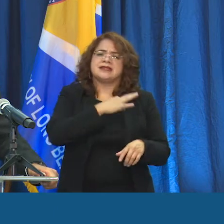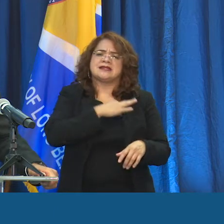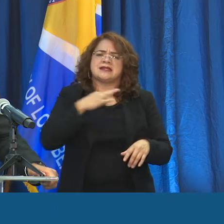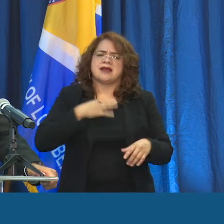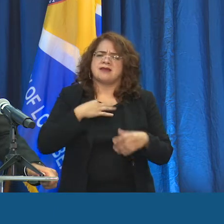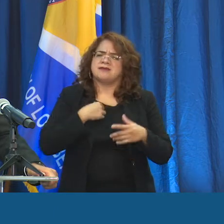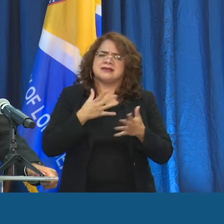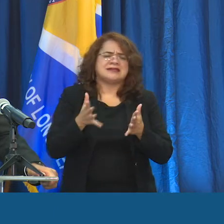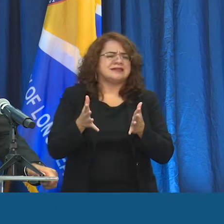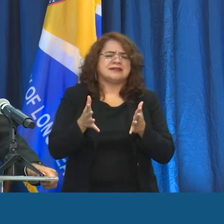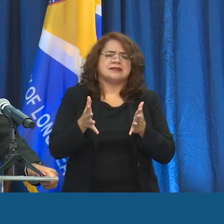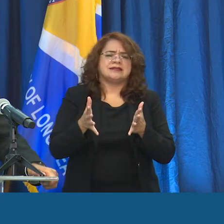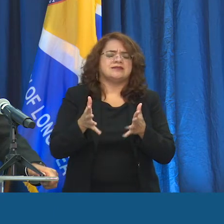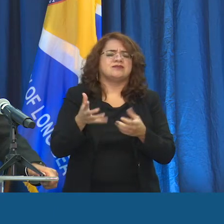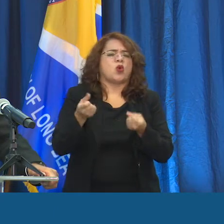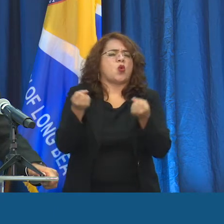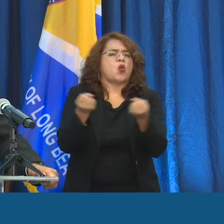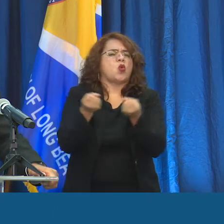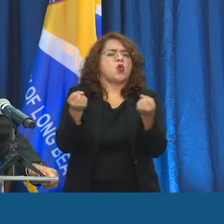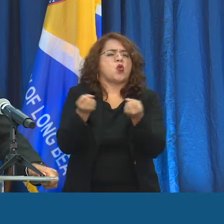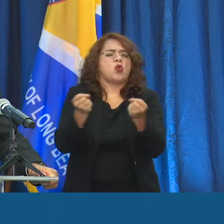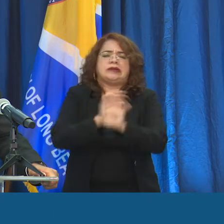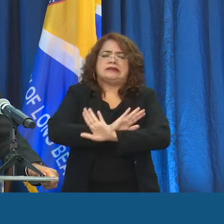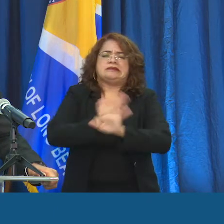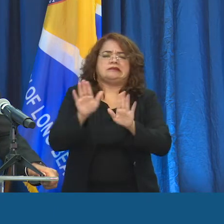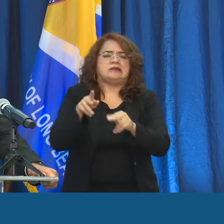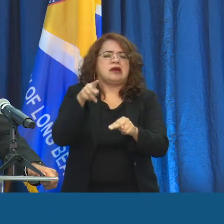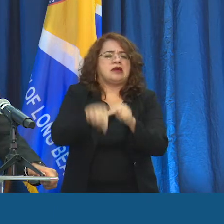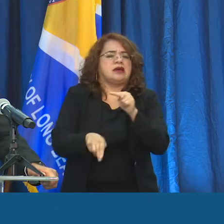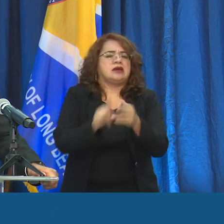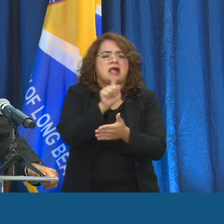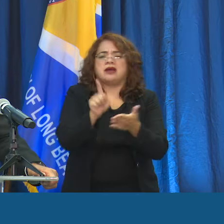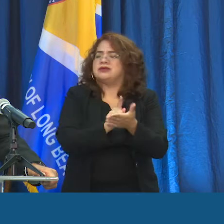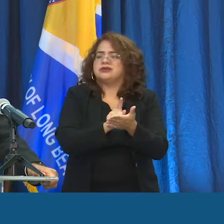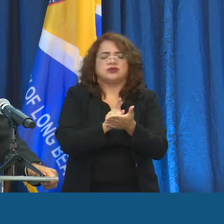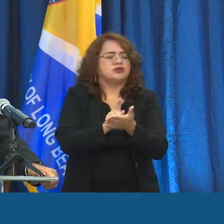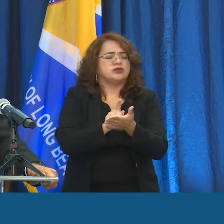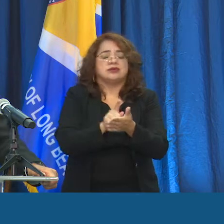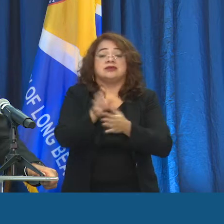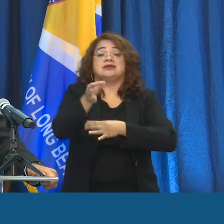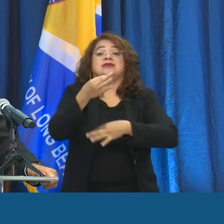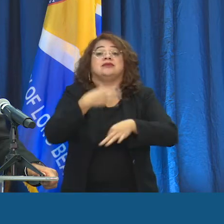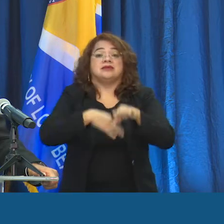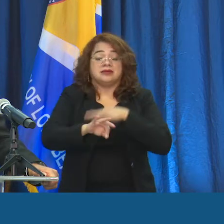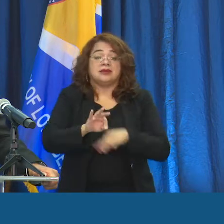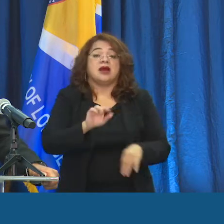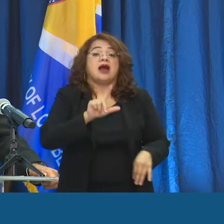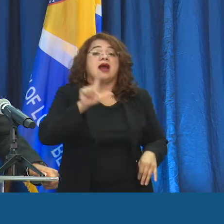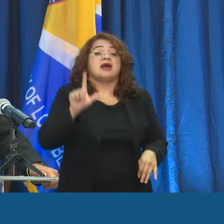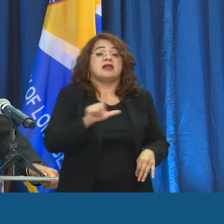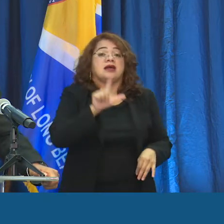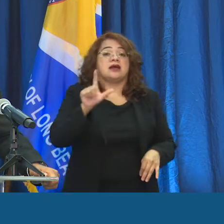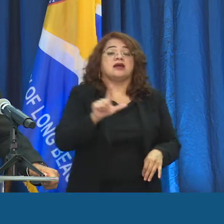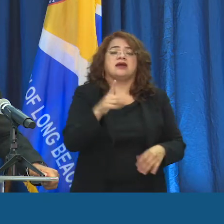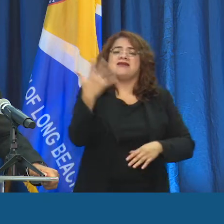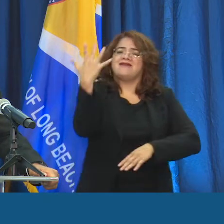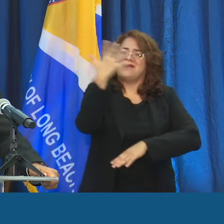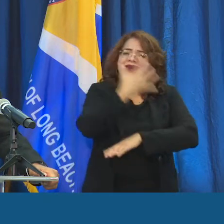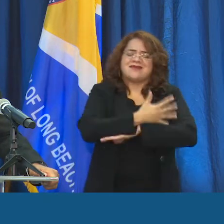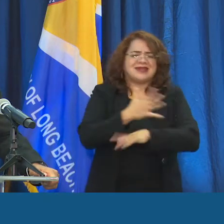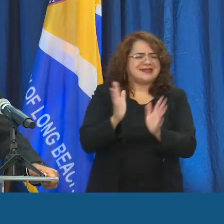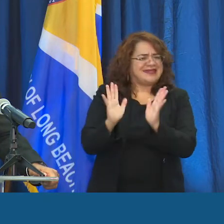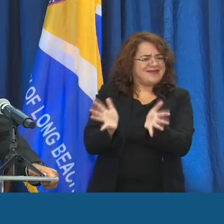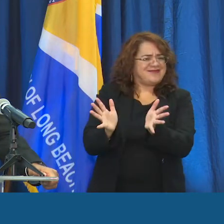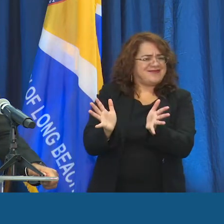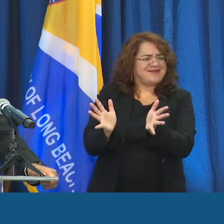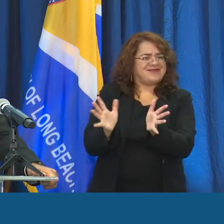proposal is to not make any cuts to our library system as it relates to hours, but instead keep libraries open 5 days a week as they currently